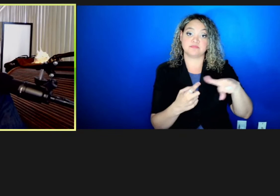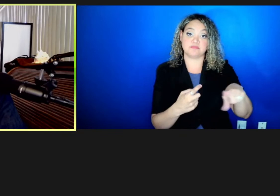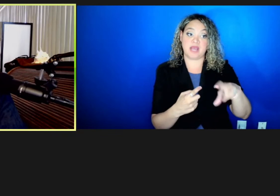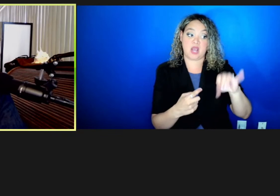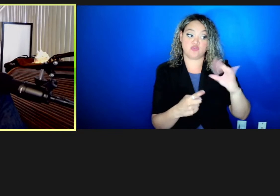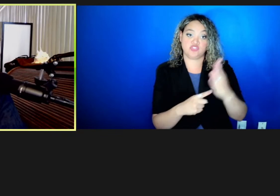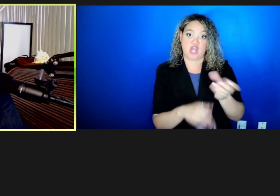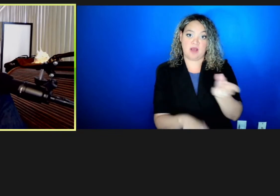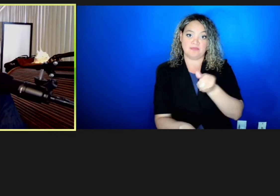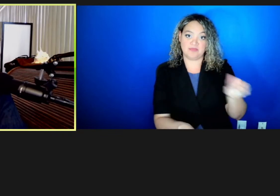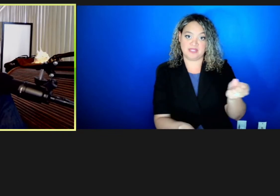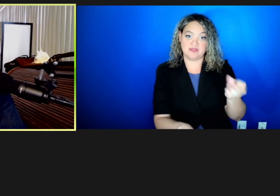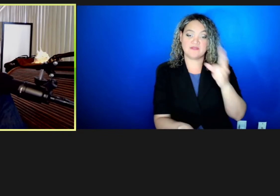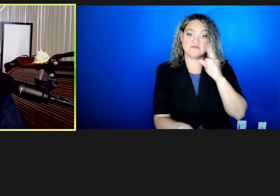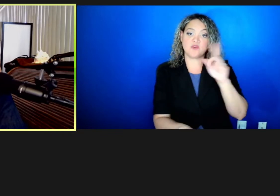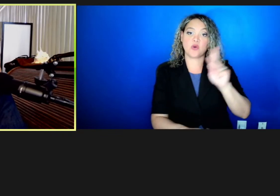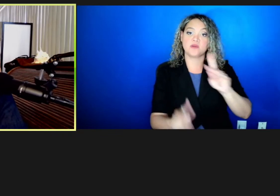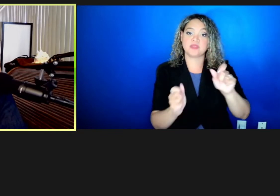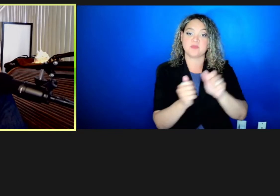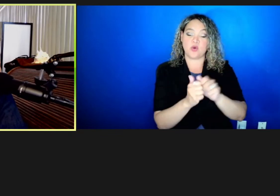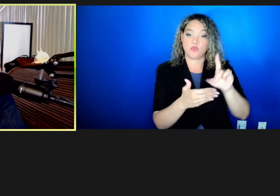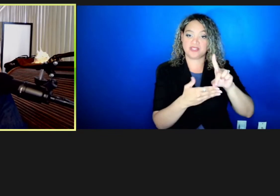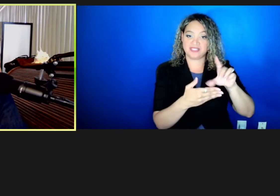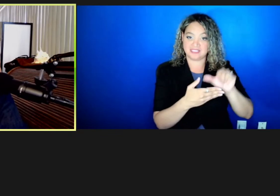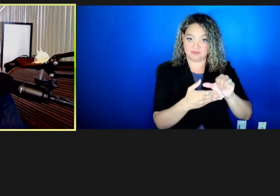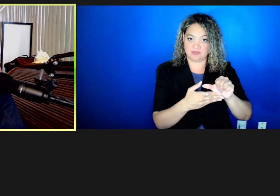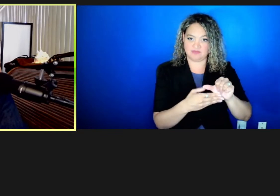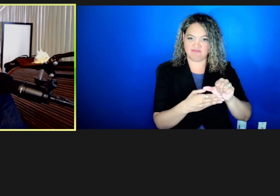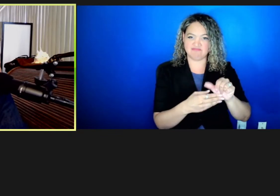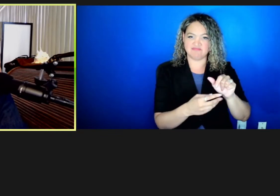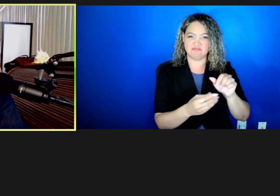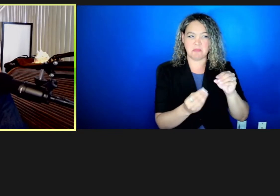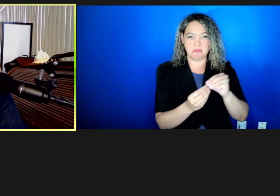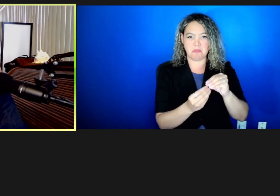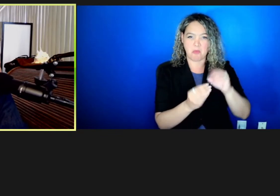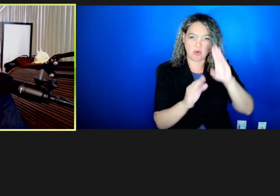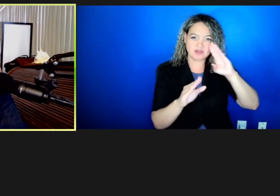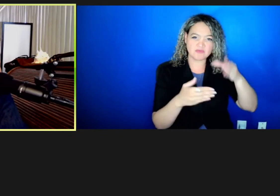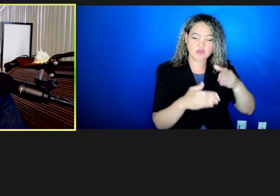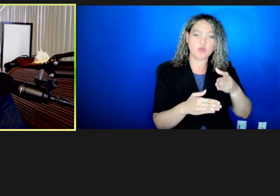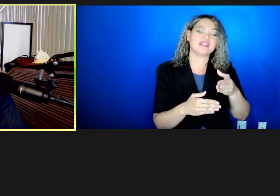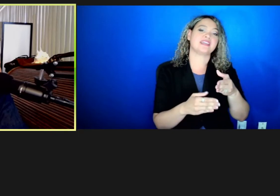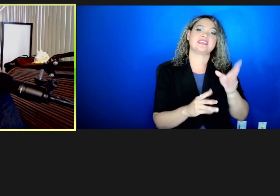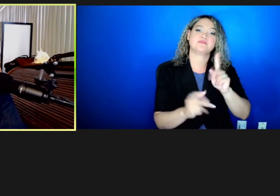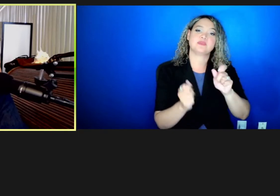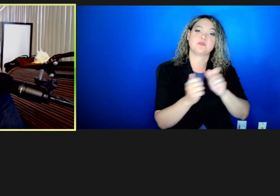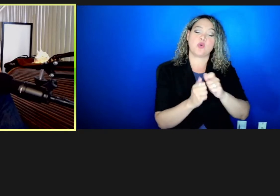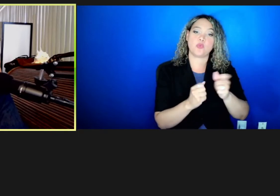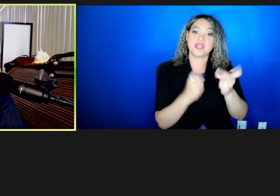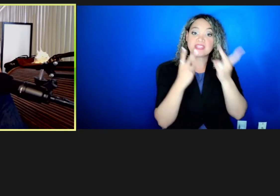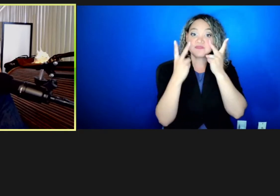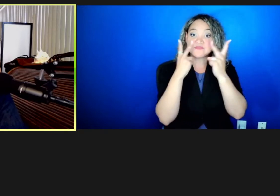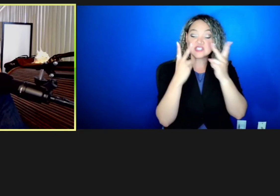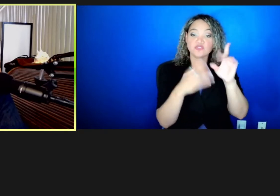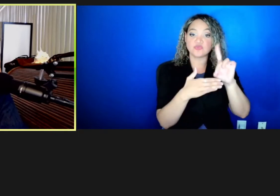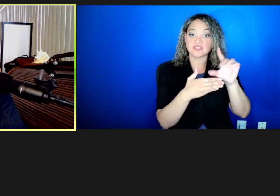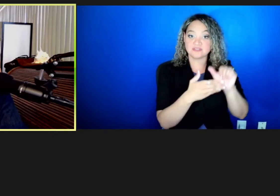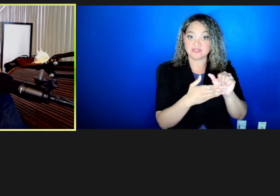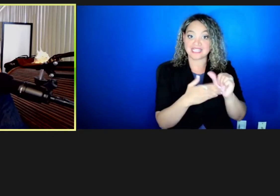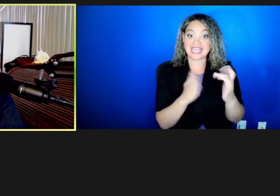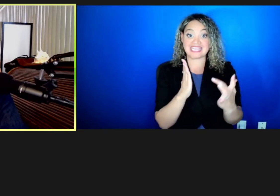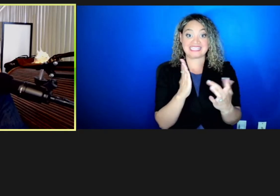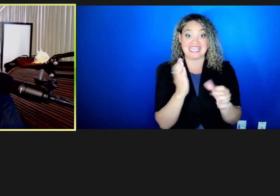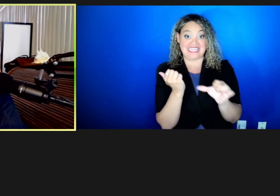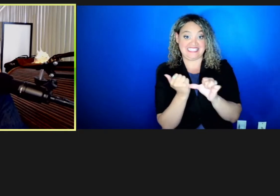of people with disabilities, particularly visual disabilities, and also assistive technology and employment